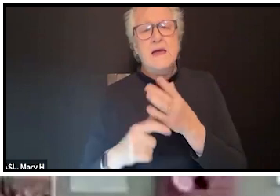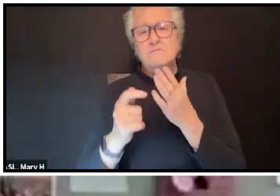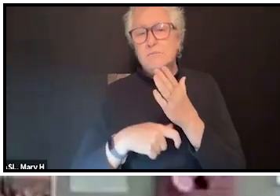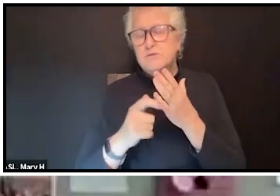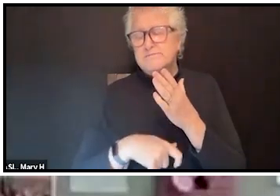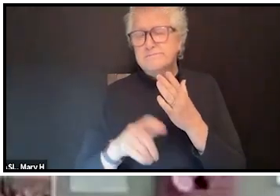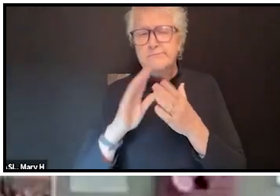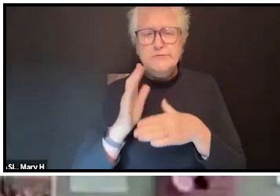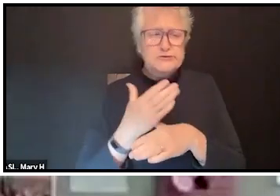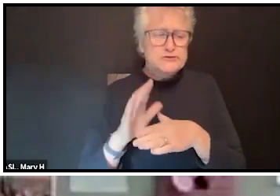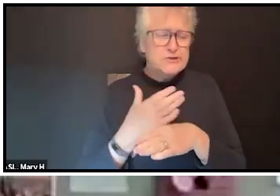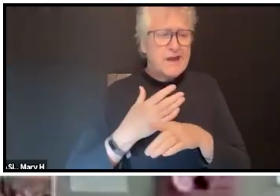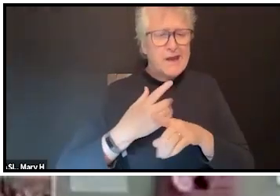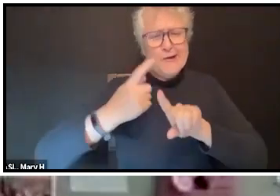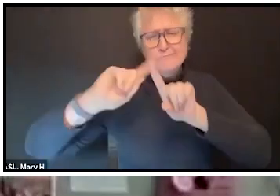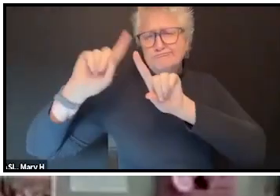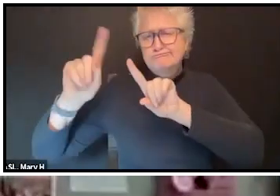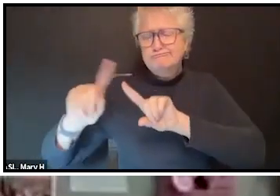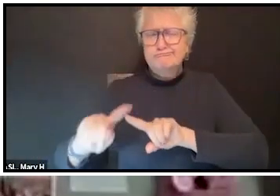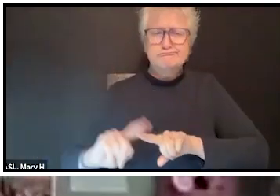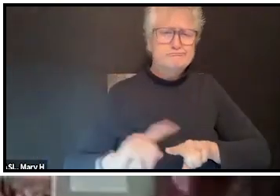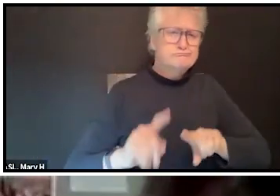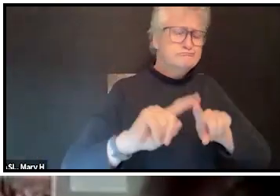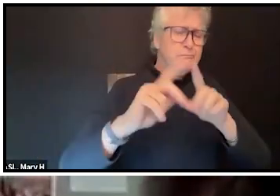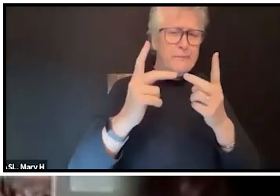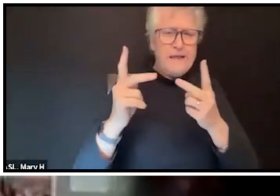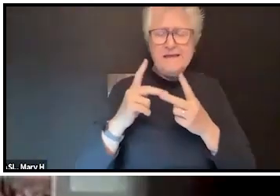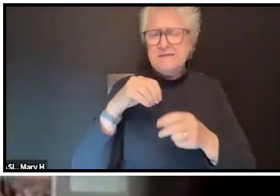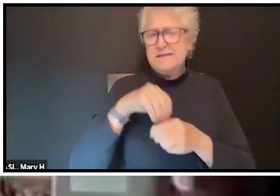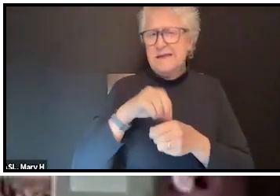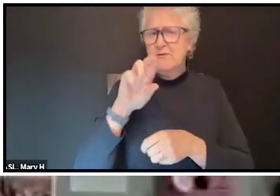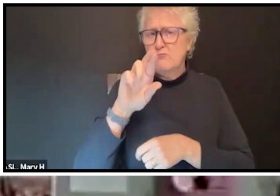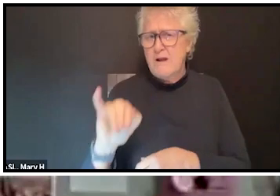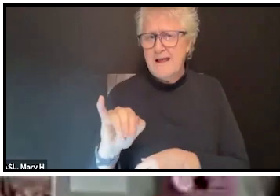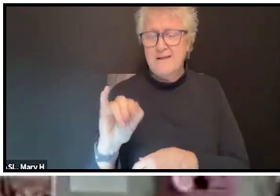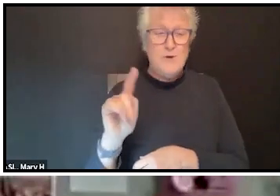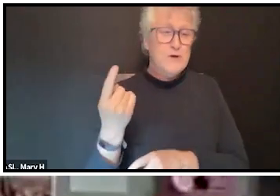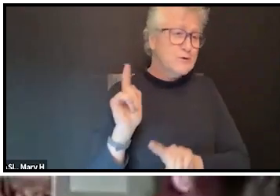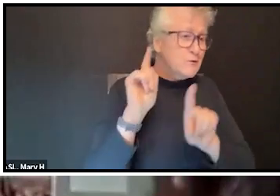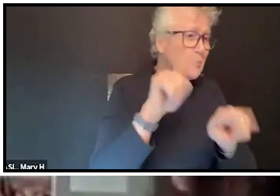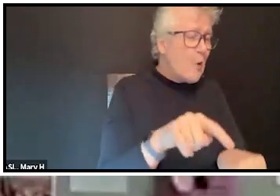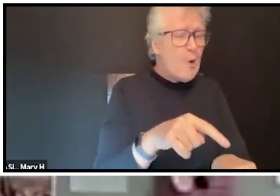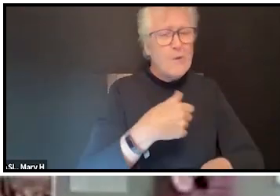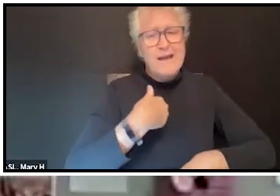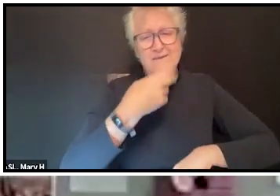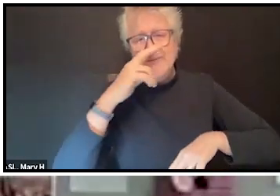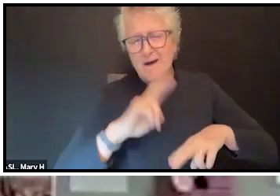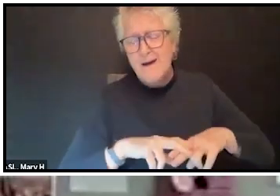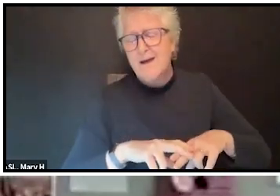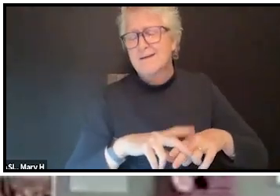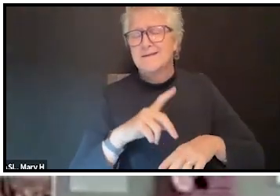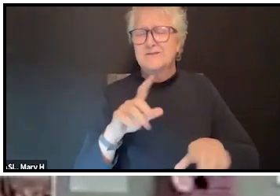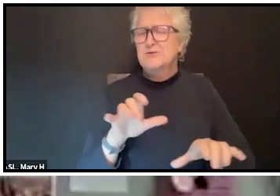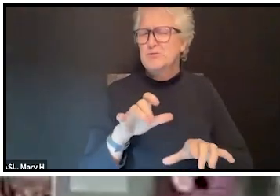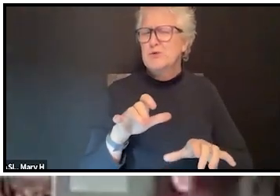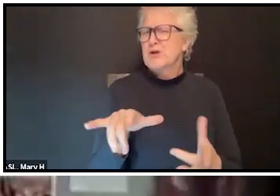venues, different places in Rhode Island where you can have fun and do some social events and recreational type of events